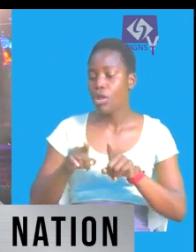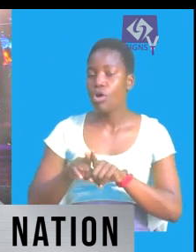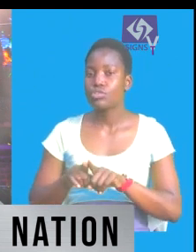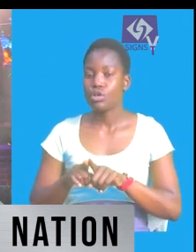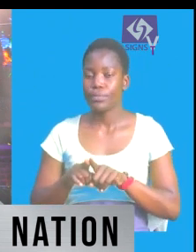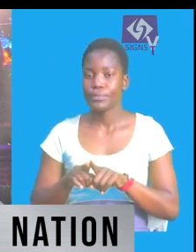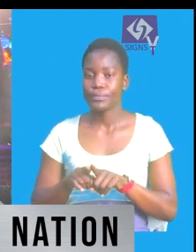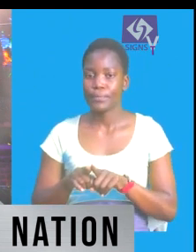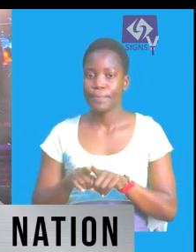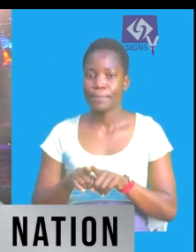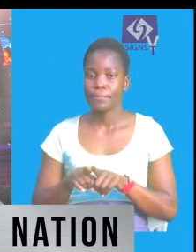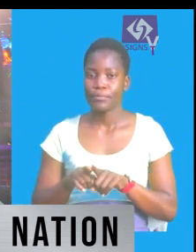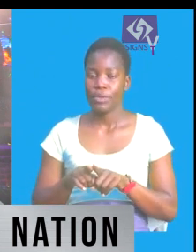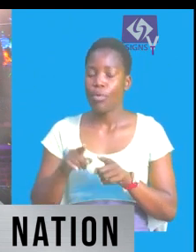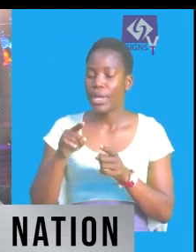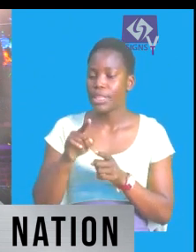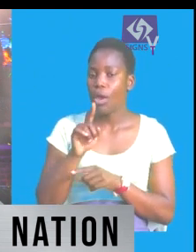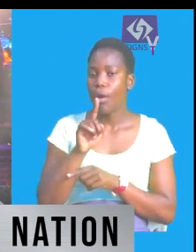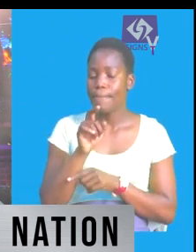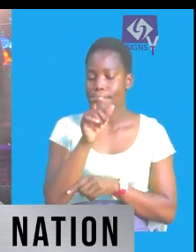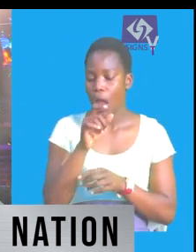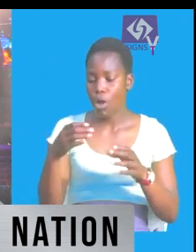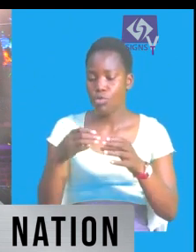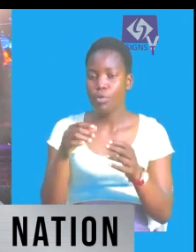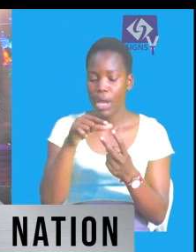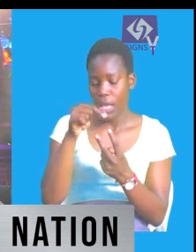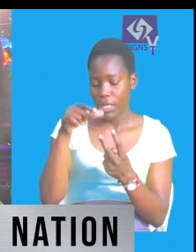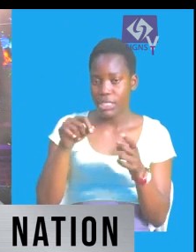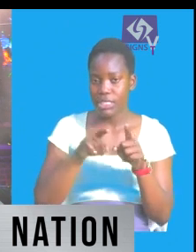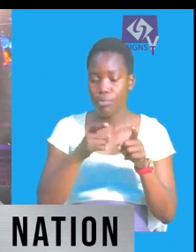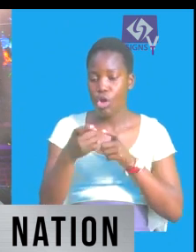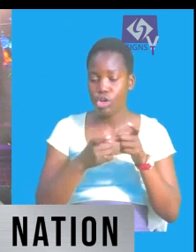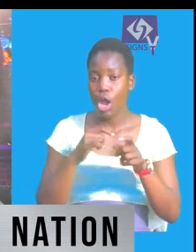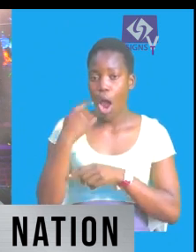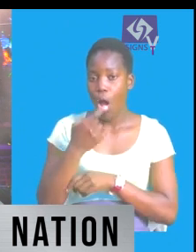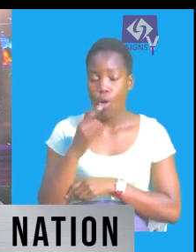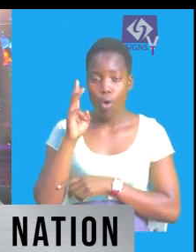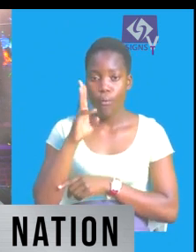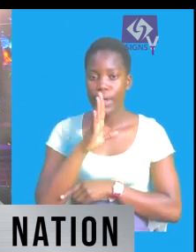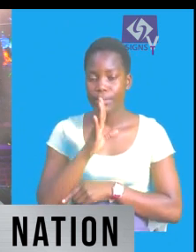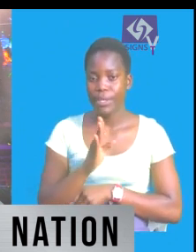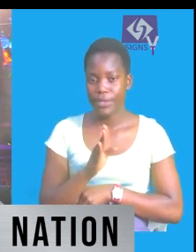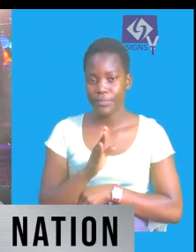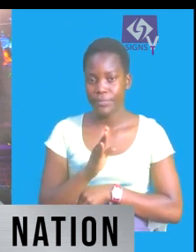one selecting or taking charge on who will be